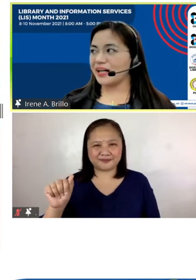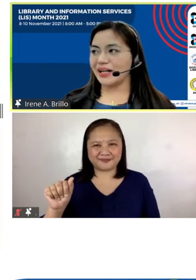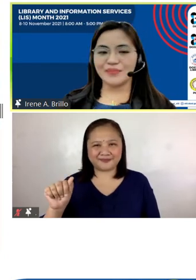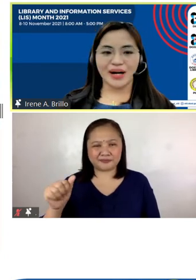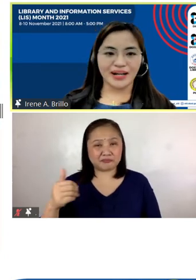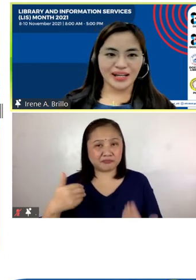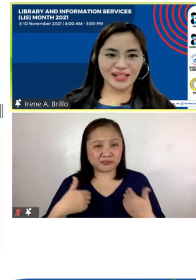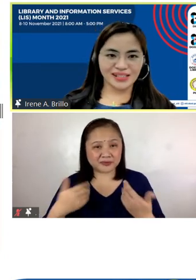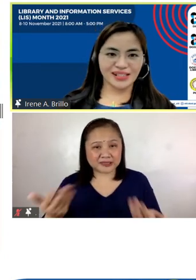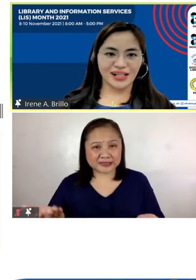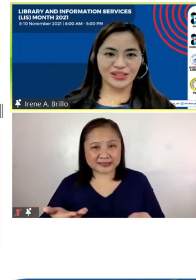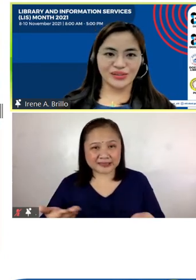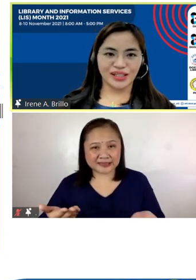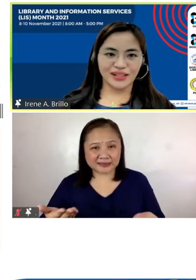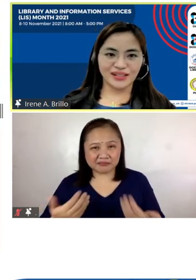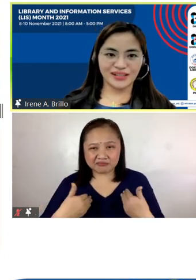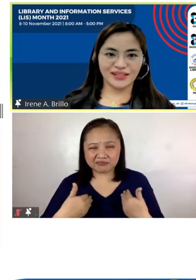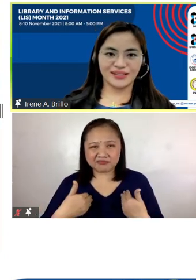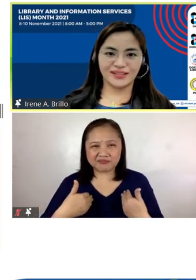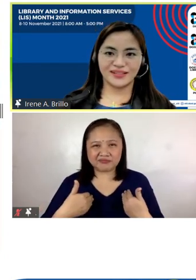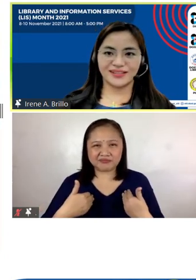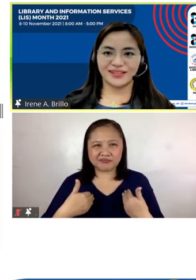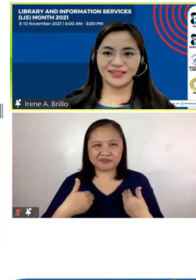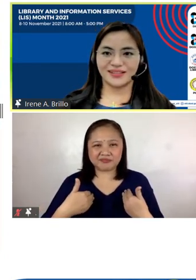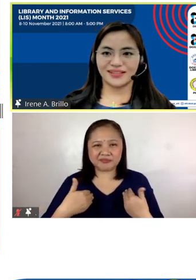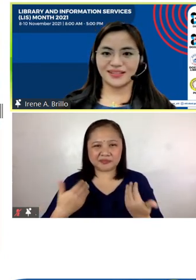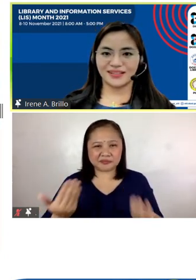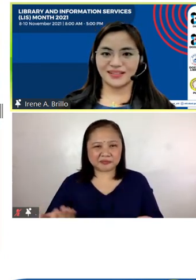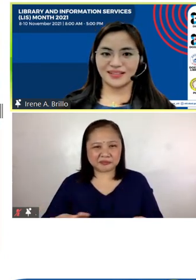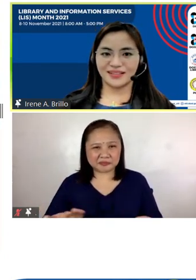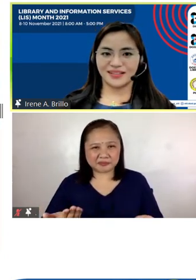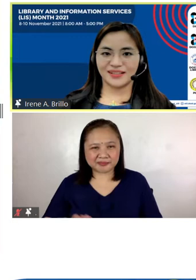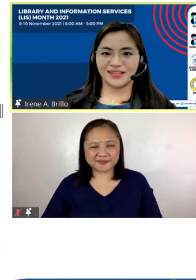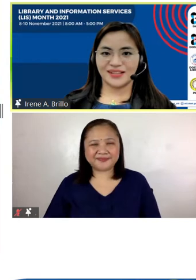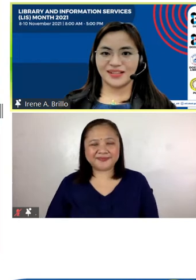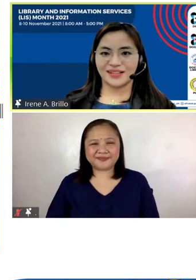ba, Amaris? Are you here?